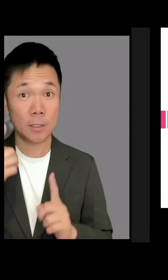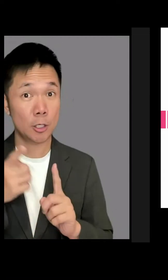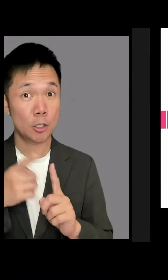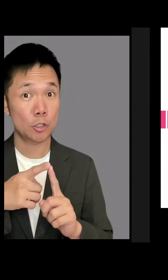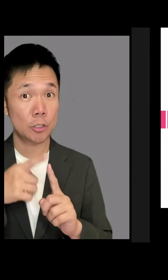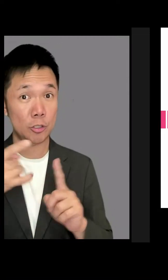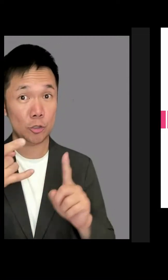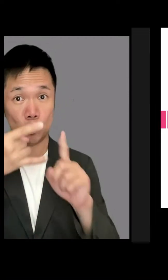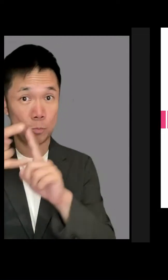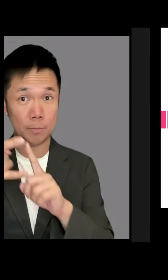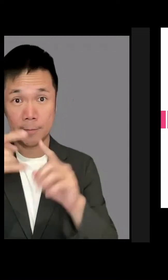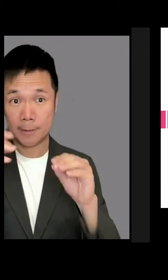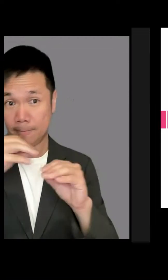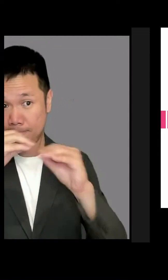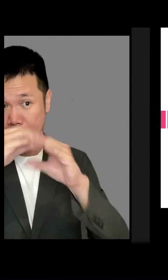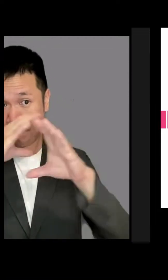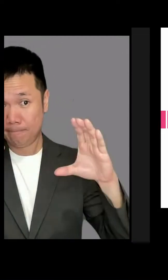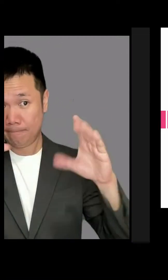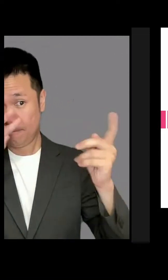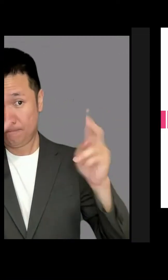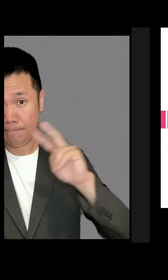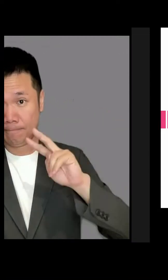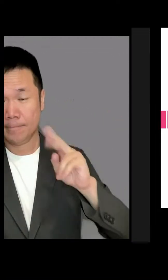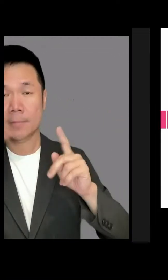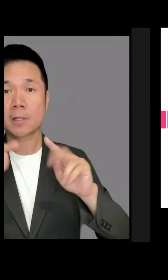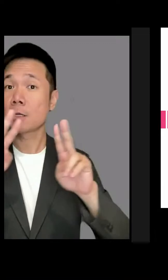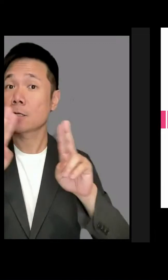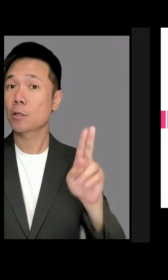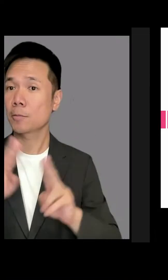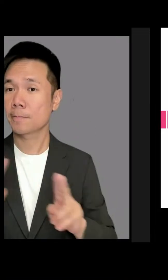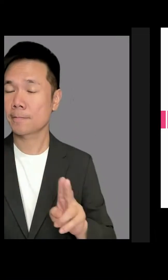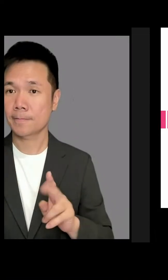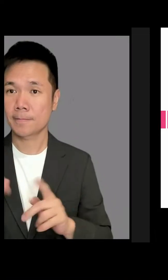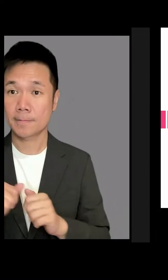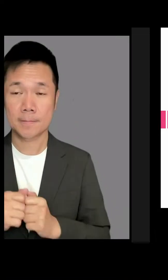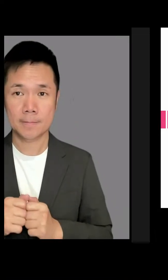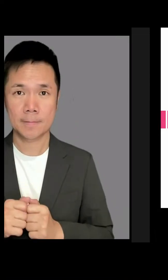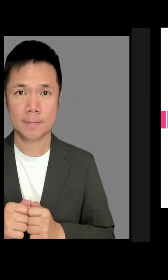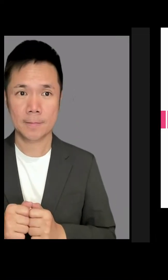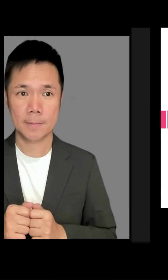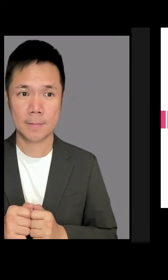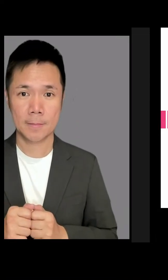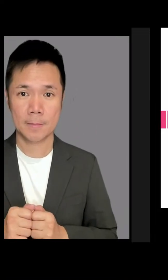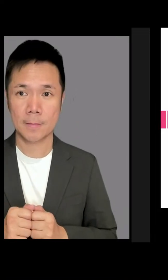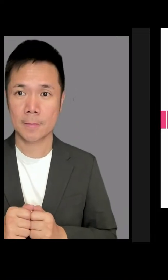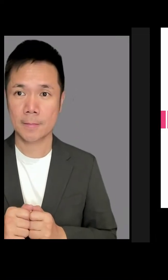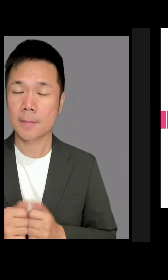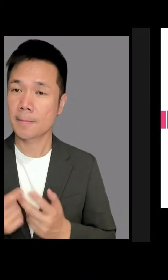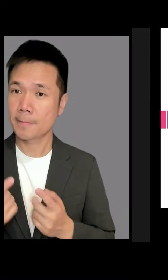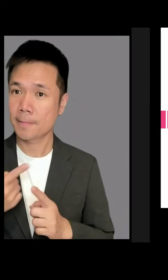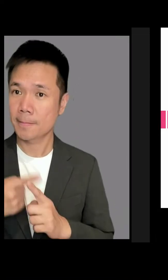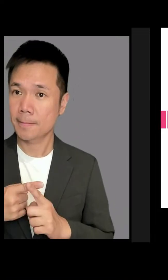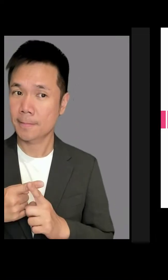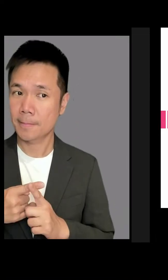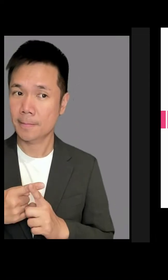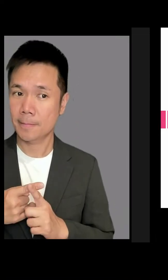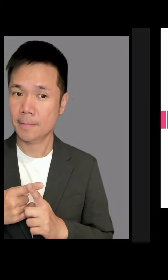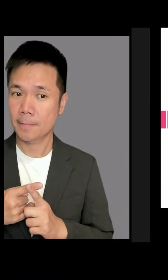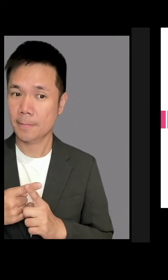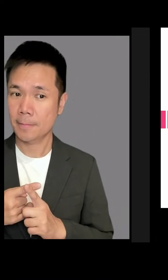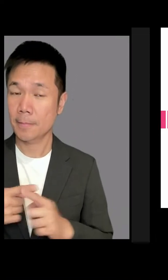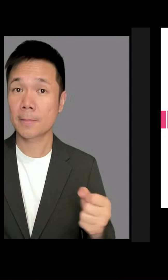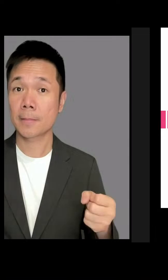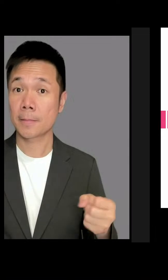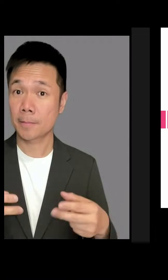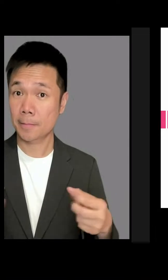better see the interpreters who are using international sign language. Also, there's closed